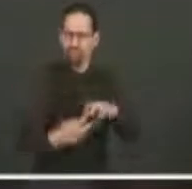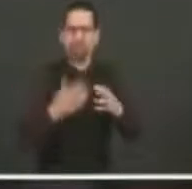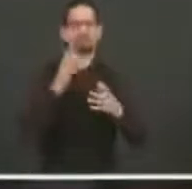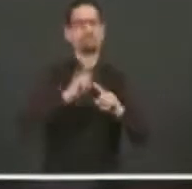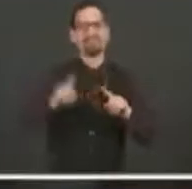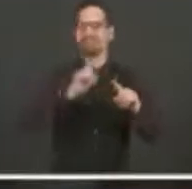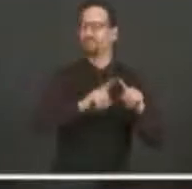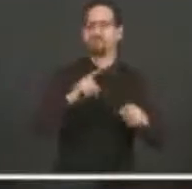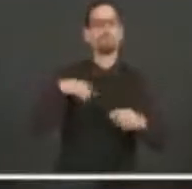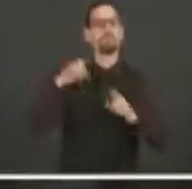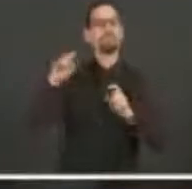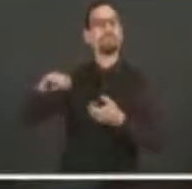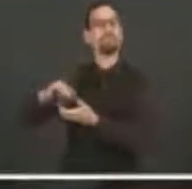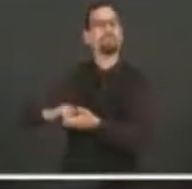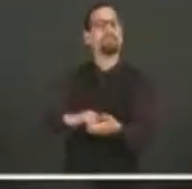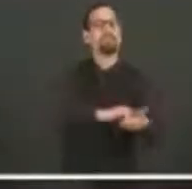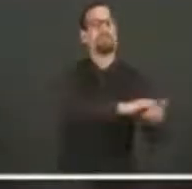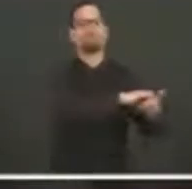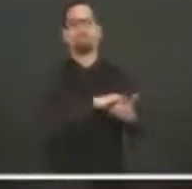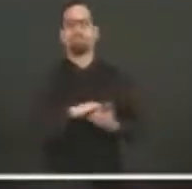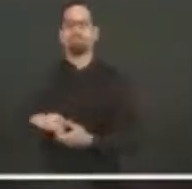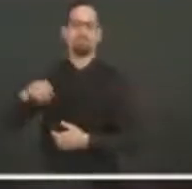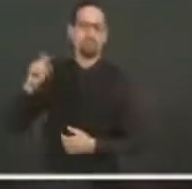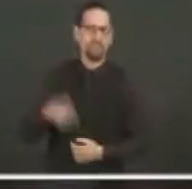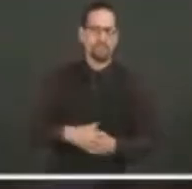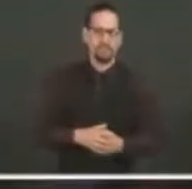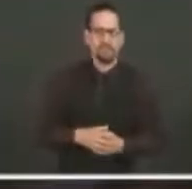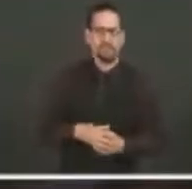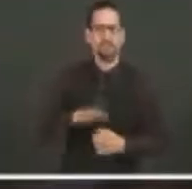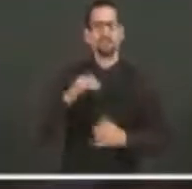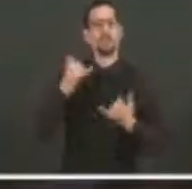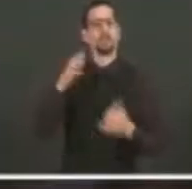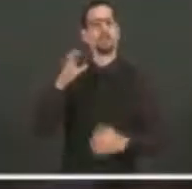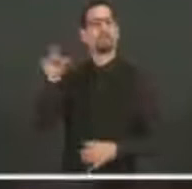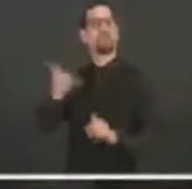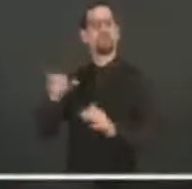work. And to parents and community leaders,